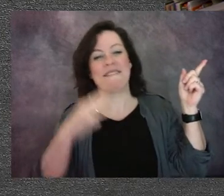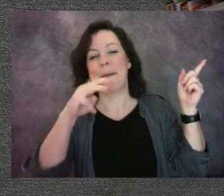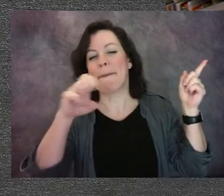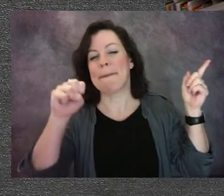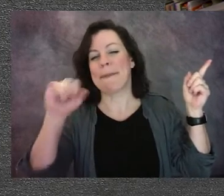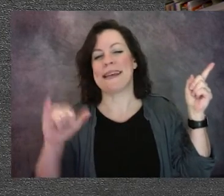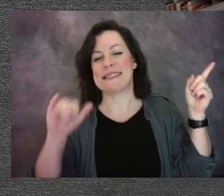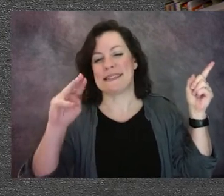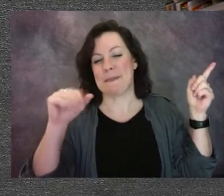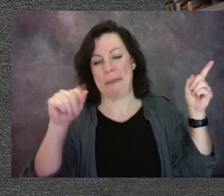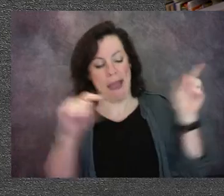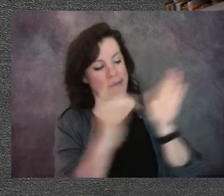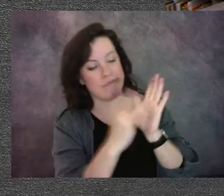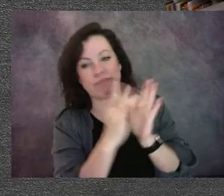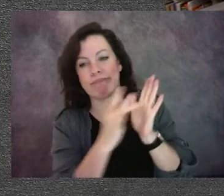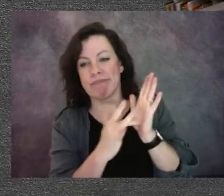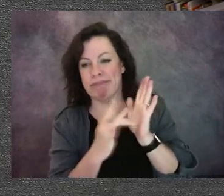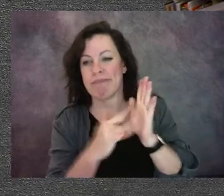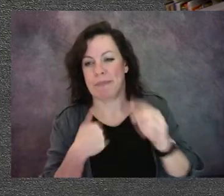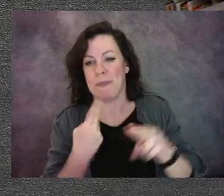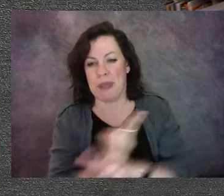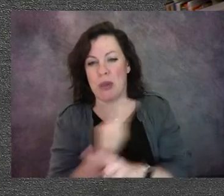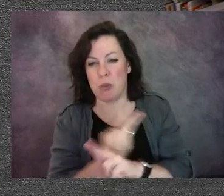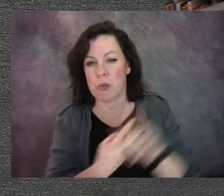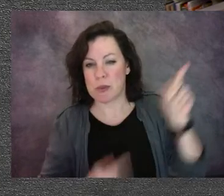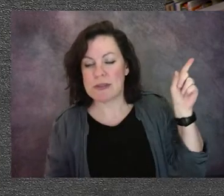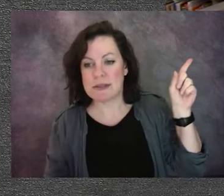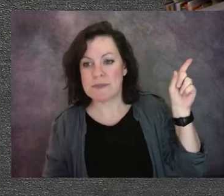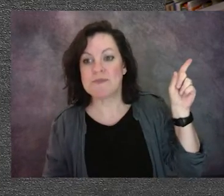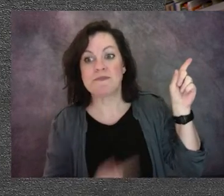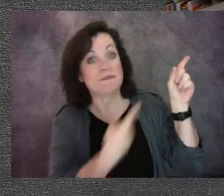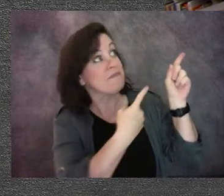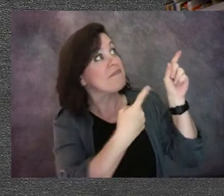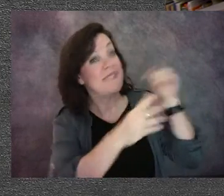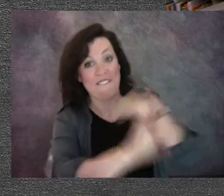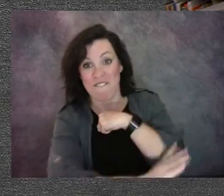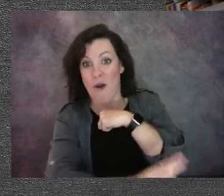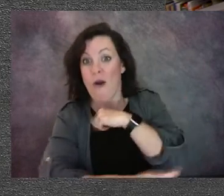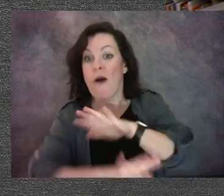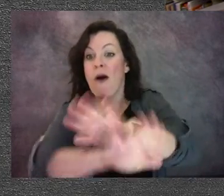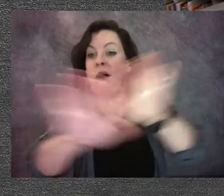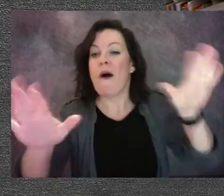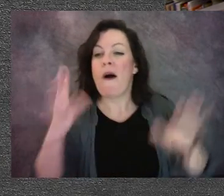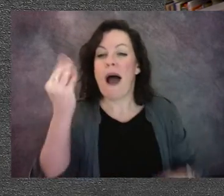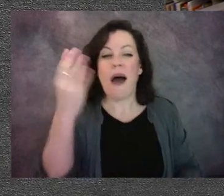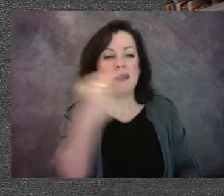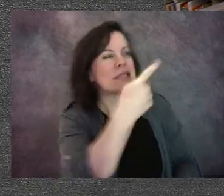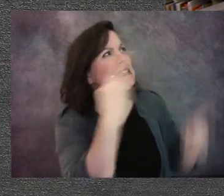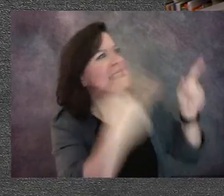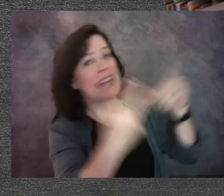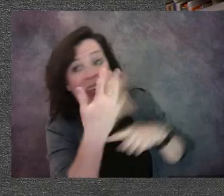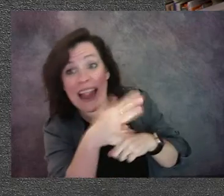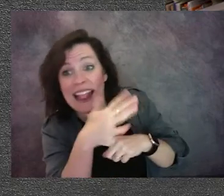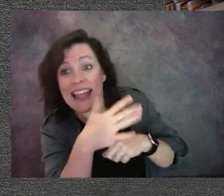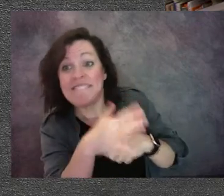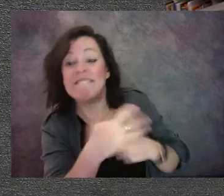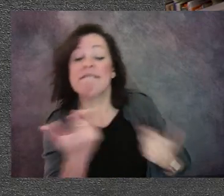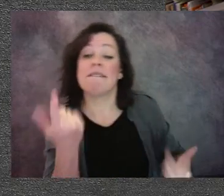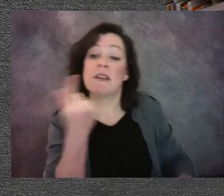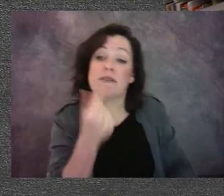messy mat. Okay, so let's look at our fall landscape here. Do you see this? Look at those leaves. What colors are